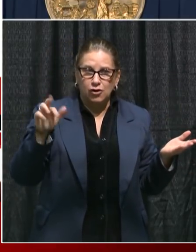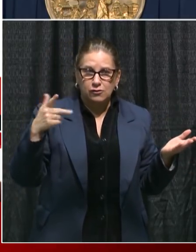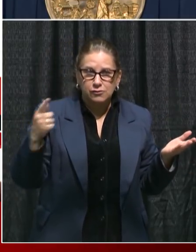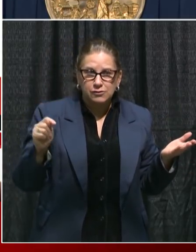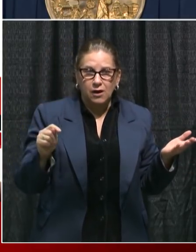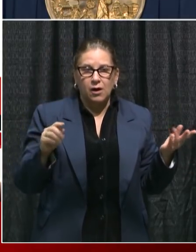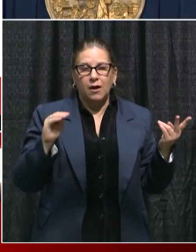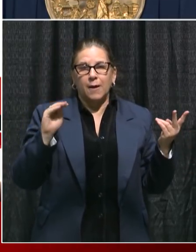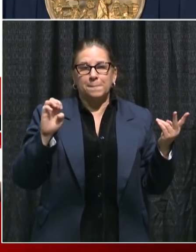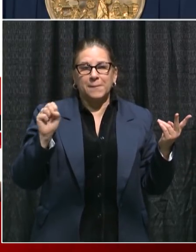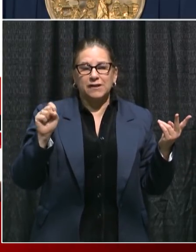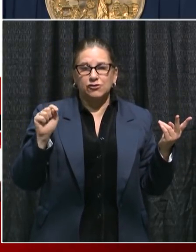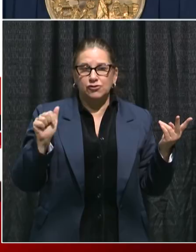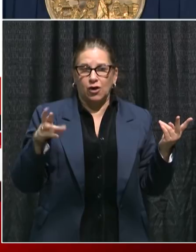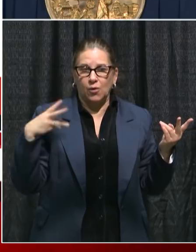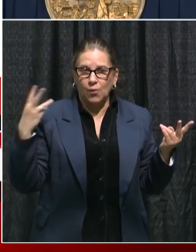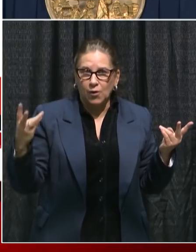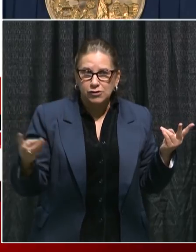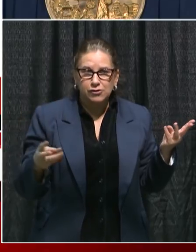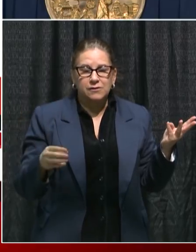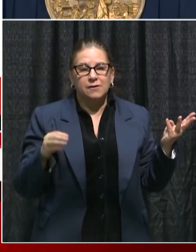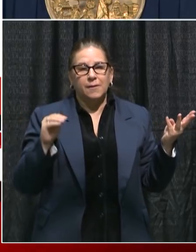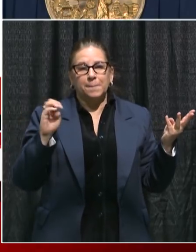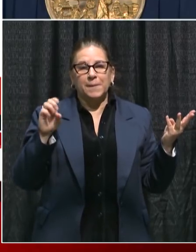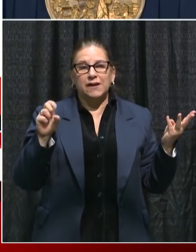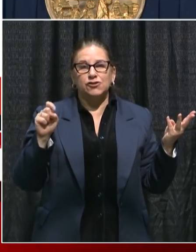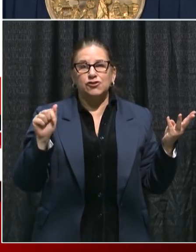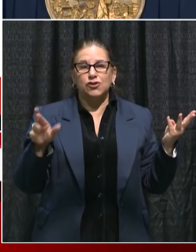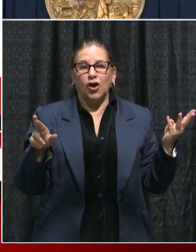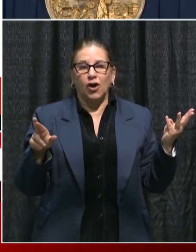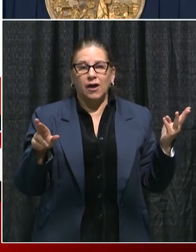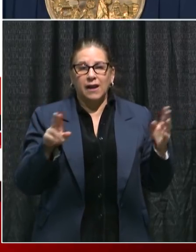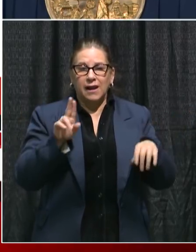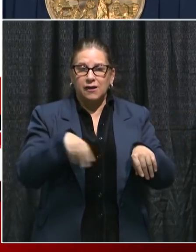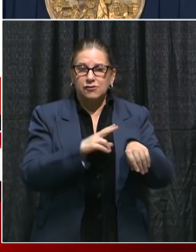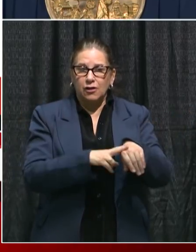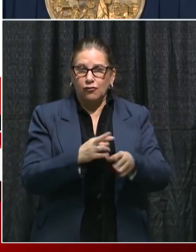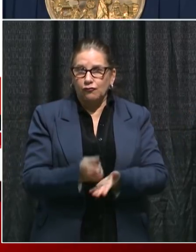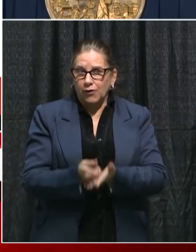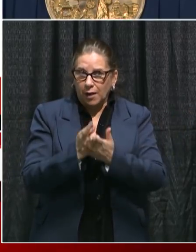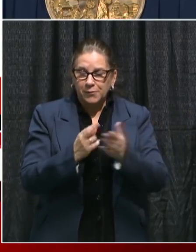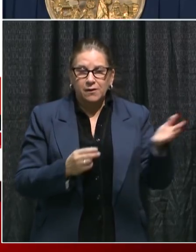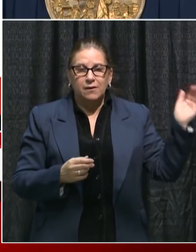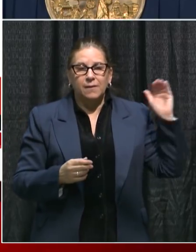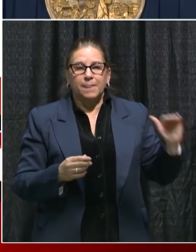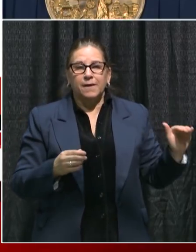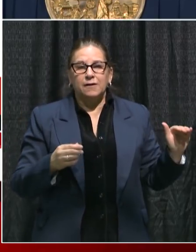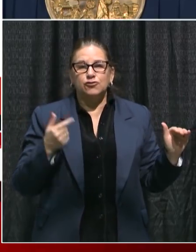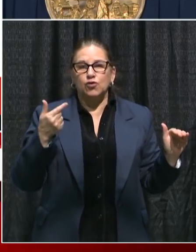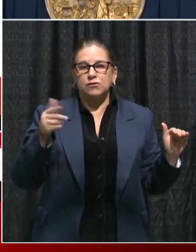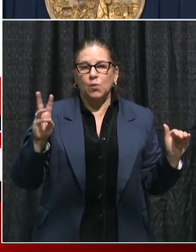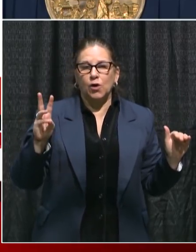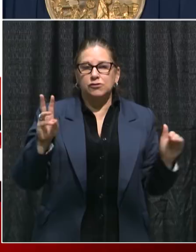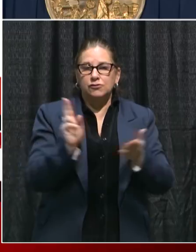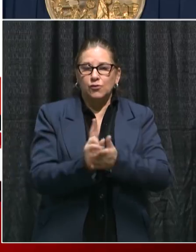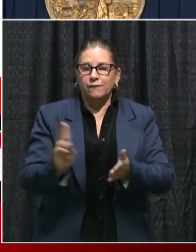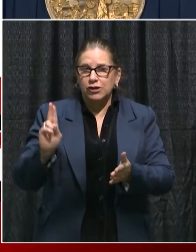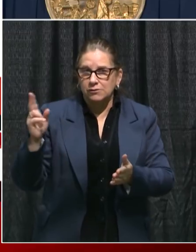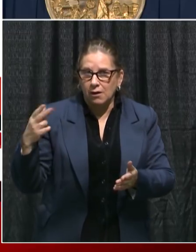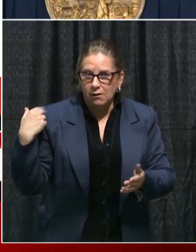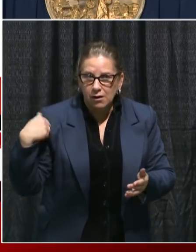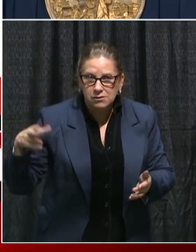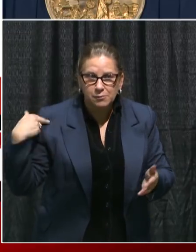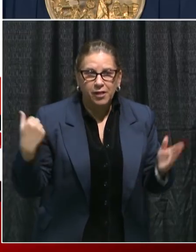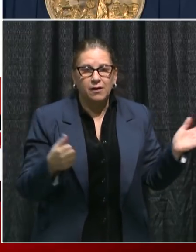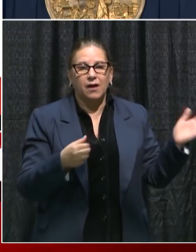today, MedStar National Rehab, the George Washington University Hospital, Howard University